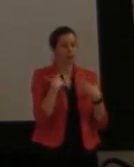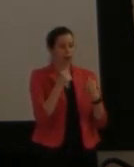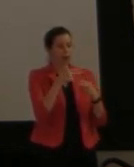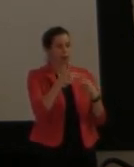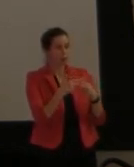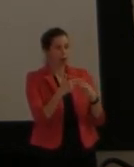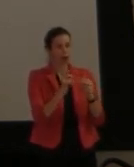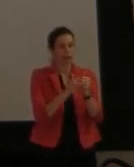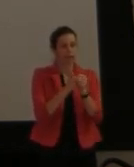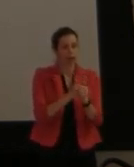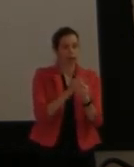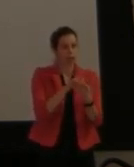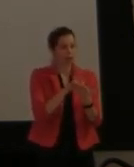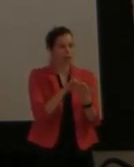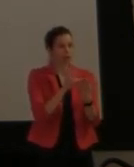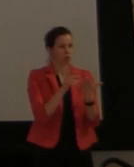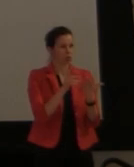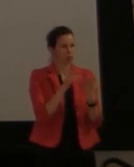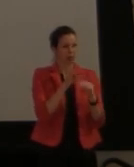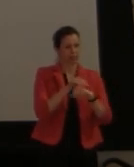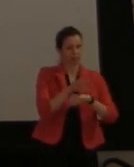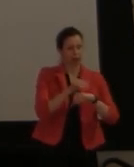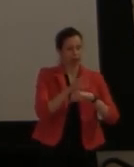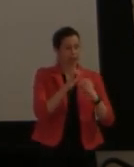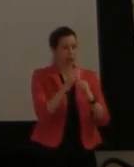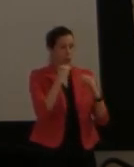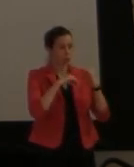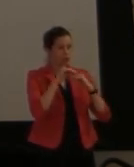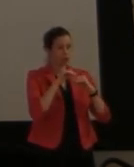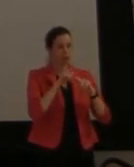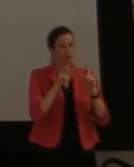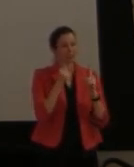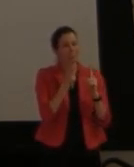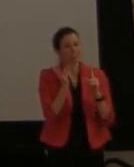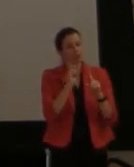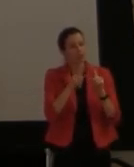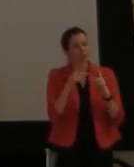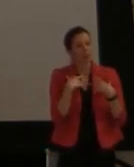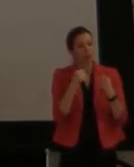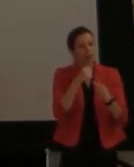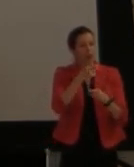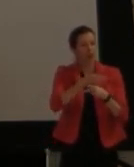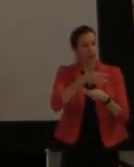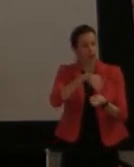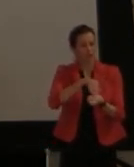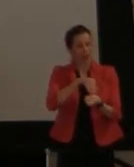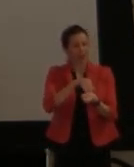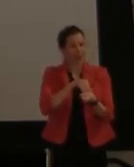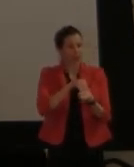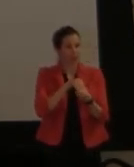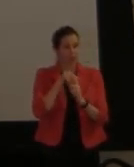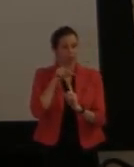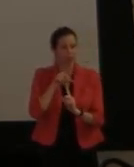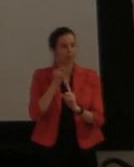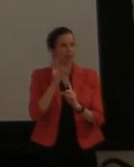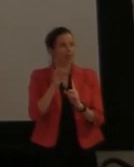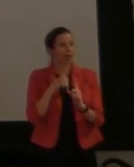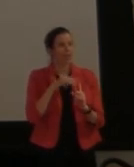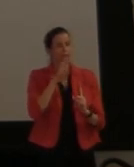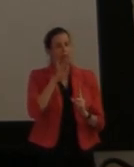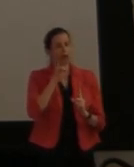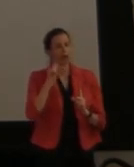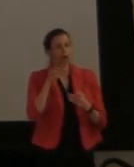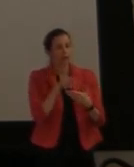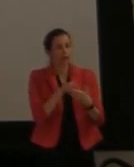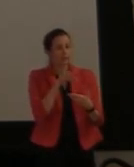medical advice to how you eat. But there are many healthcare provider factors, such as if the provider has any biases,